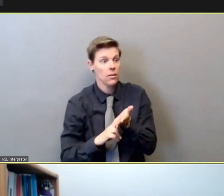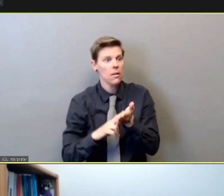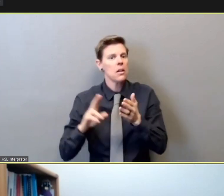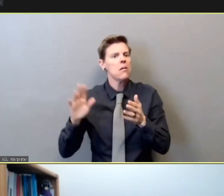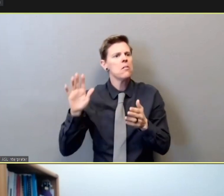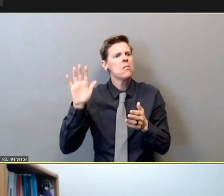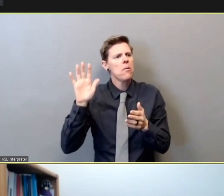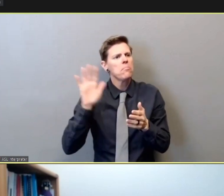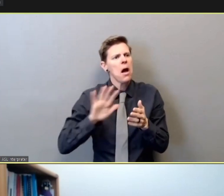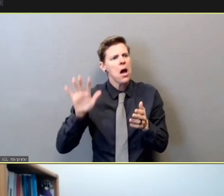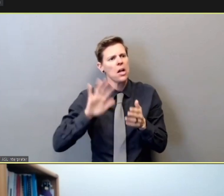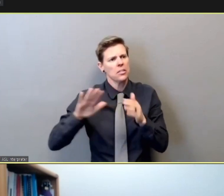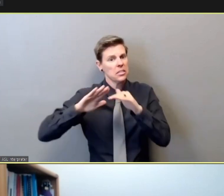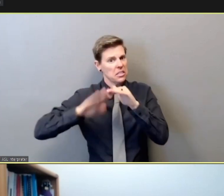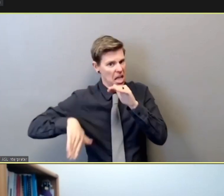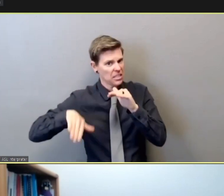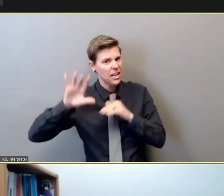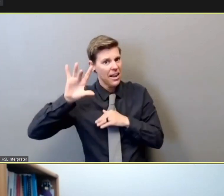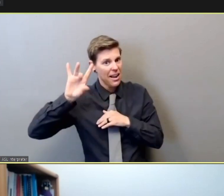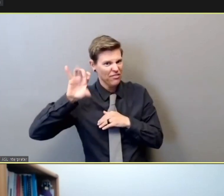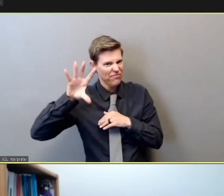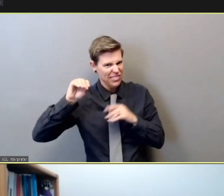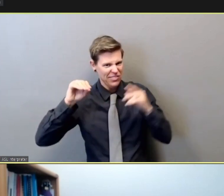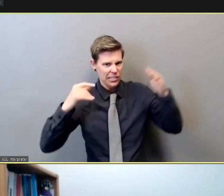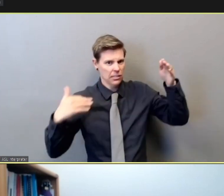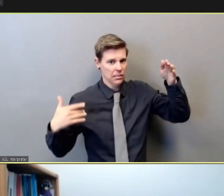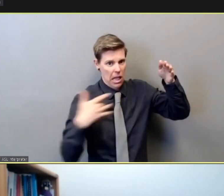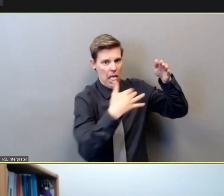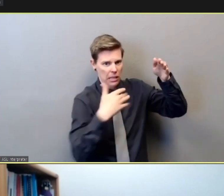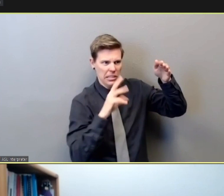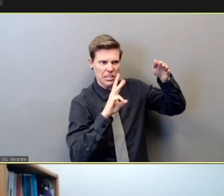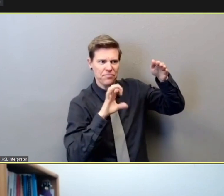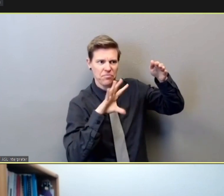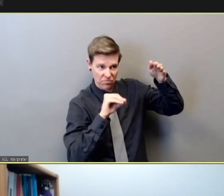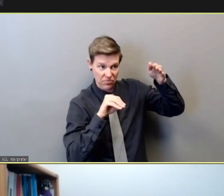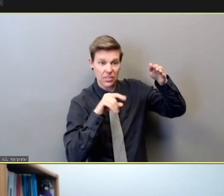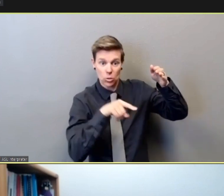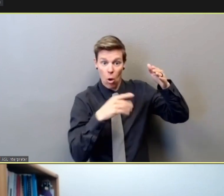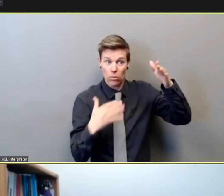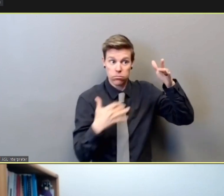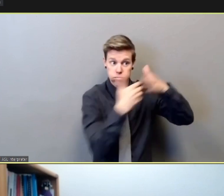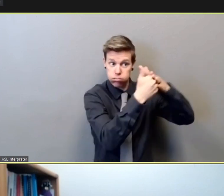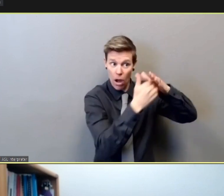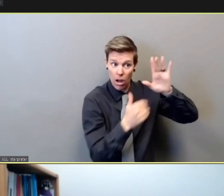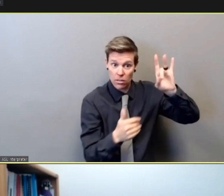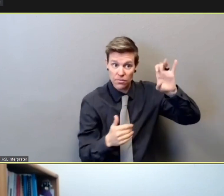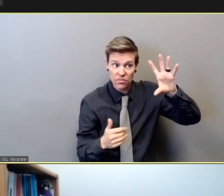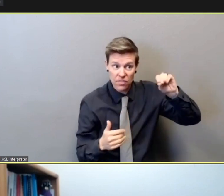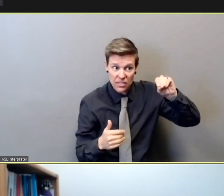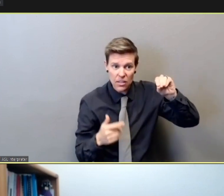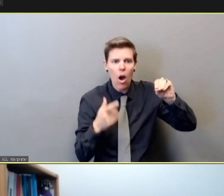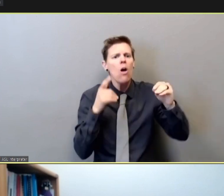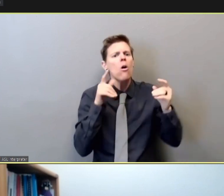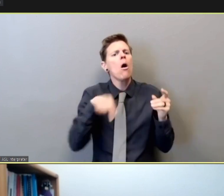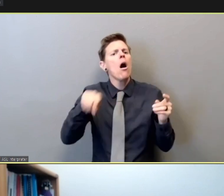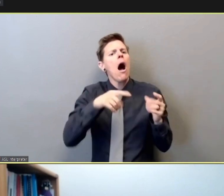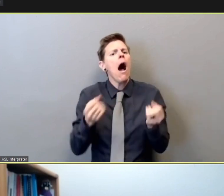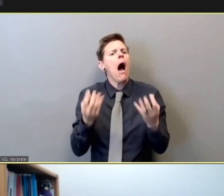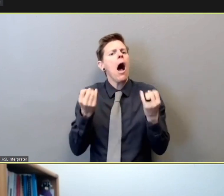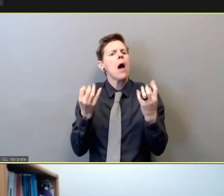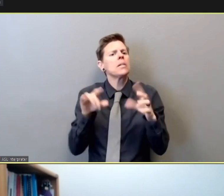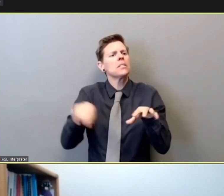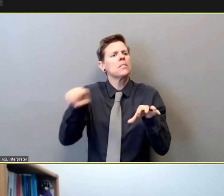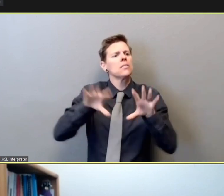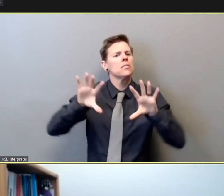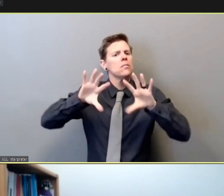eligible. So of the people who are registered, I guess how many of those people are in groups 1A or 1B, or